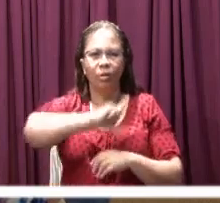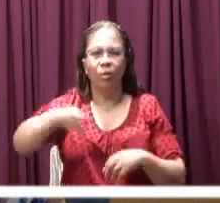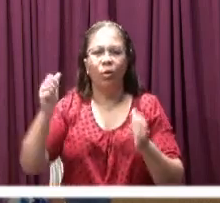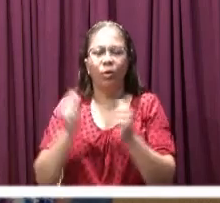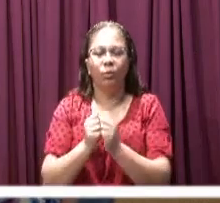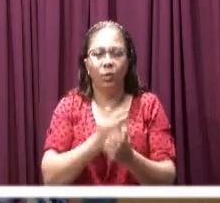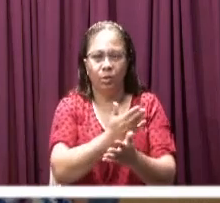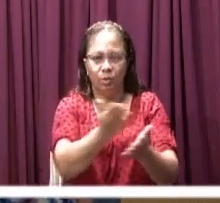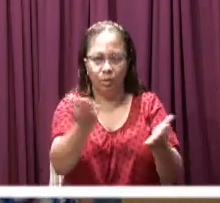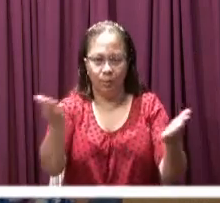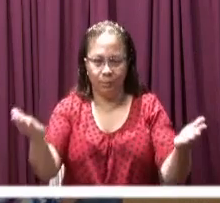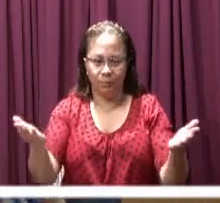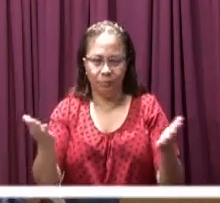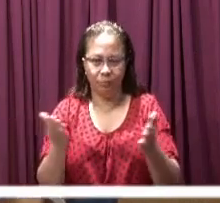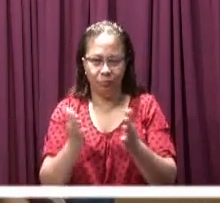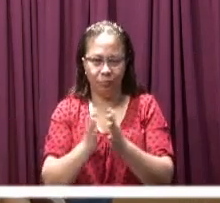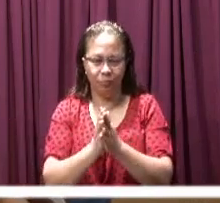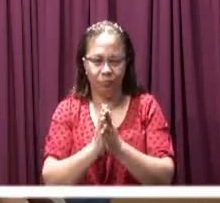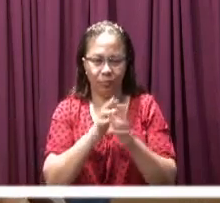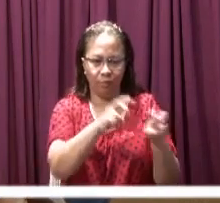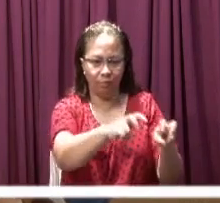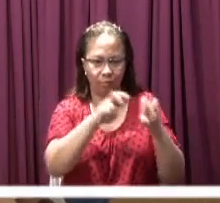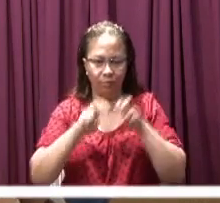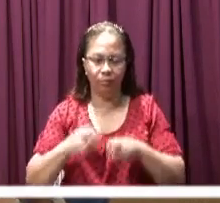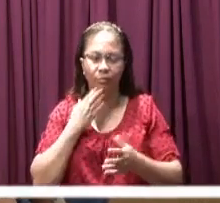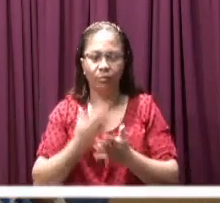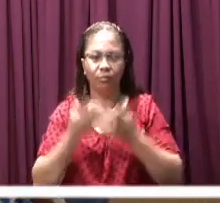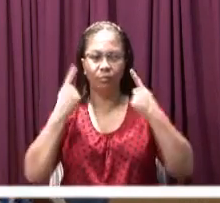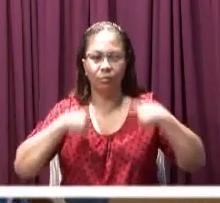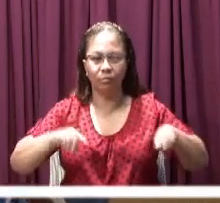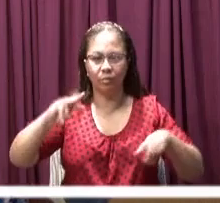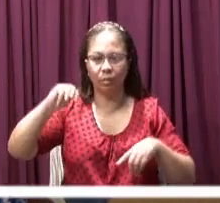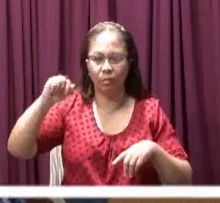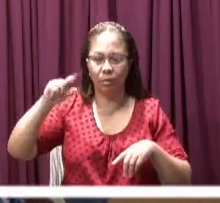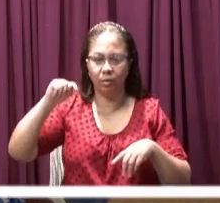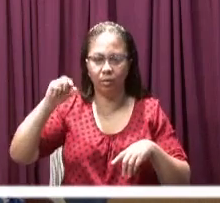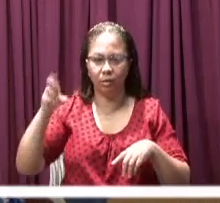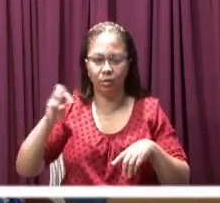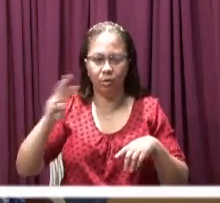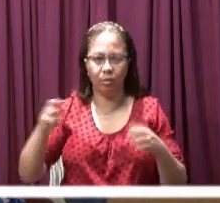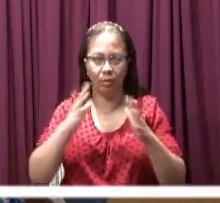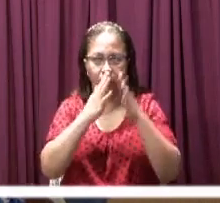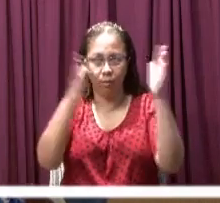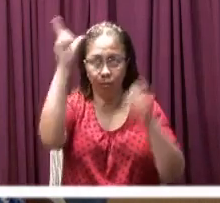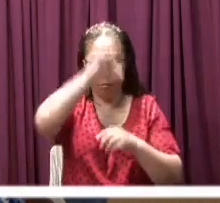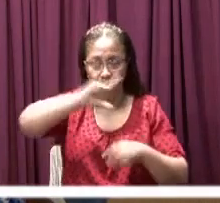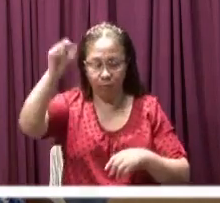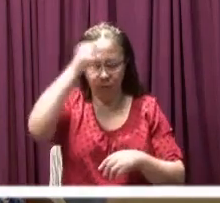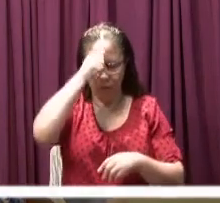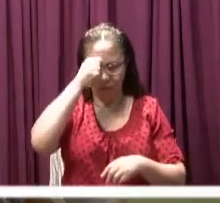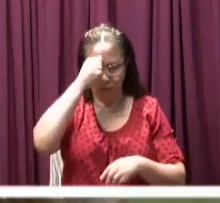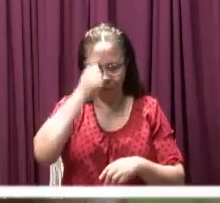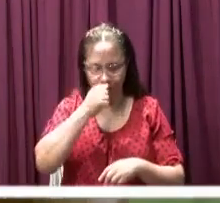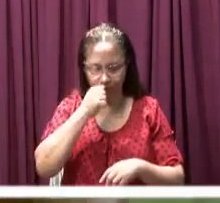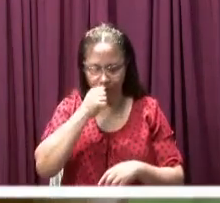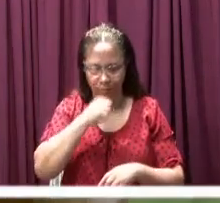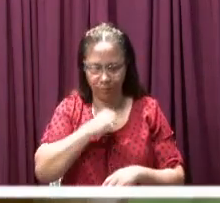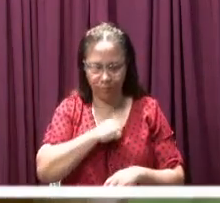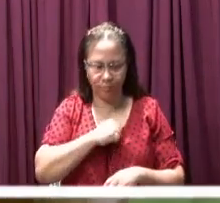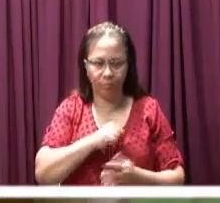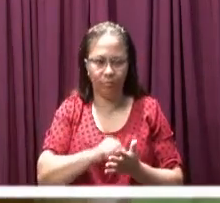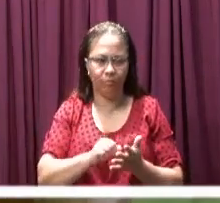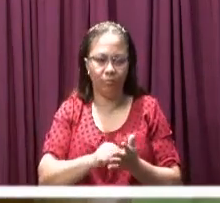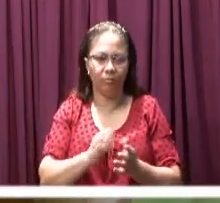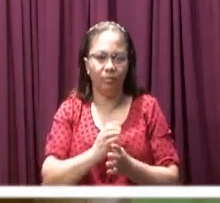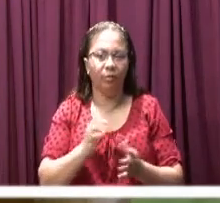be with you. And with your spirit. A reading from the Holy Gospel according to Matthew. Glory be to you, O Lord.